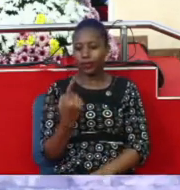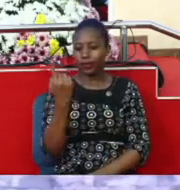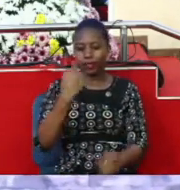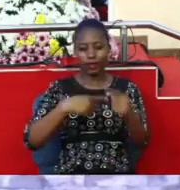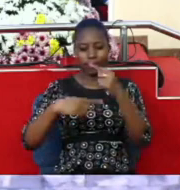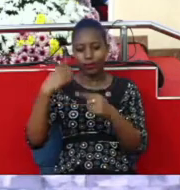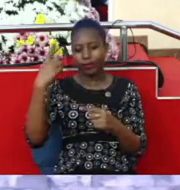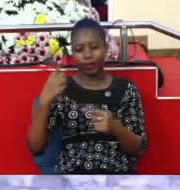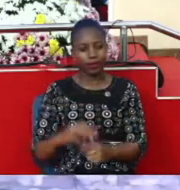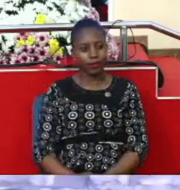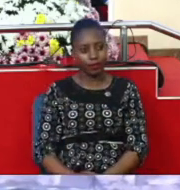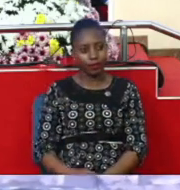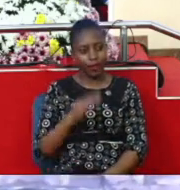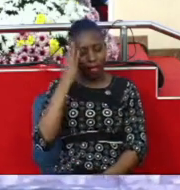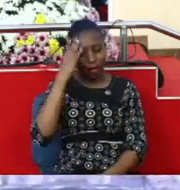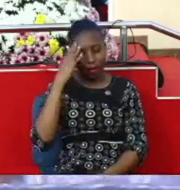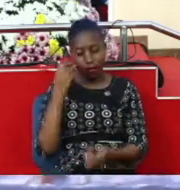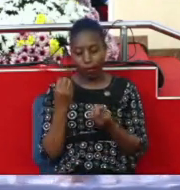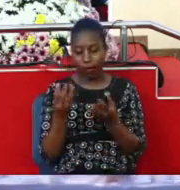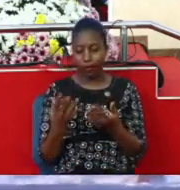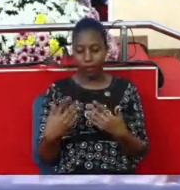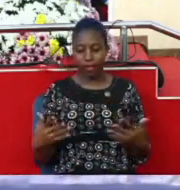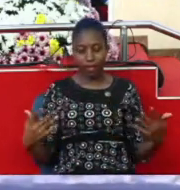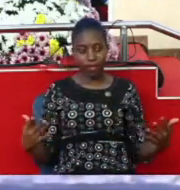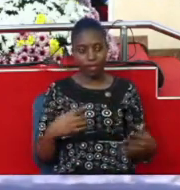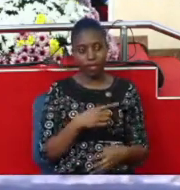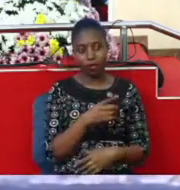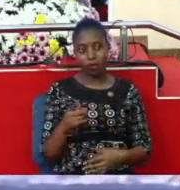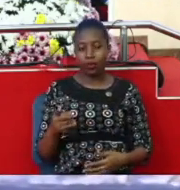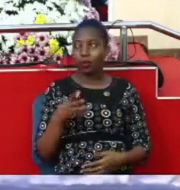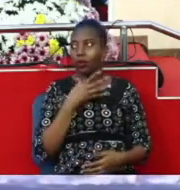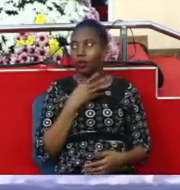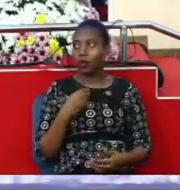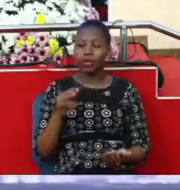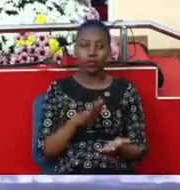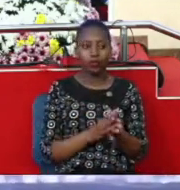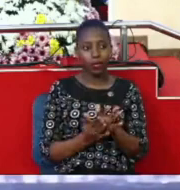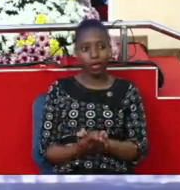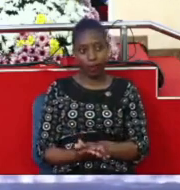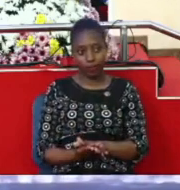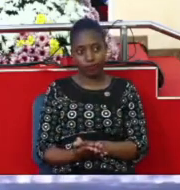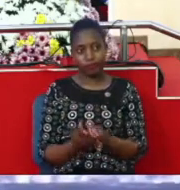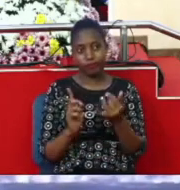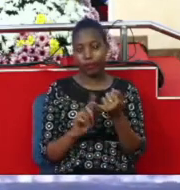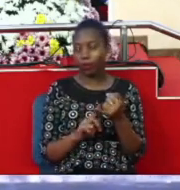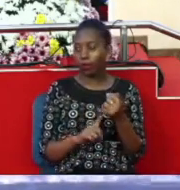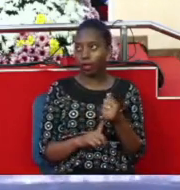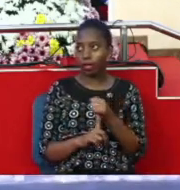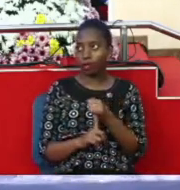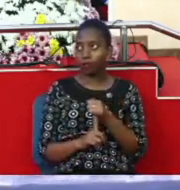You know, there are many things that I want to become. One of it is that, and